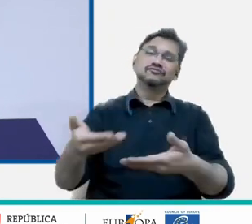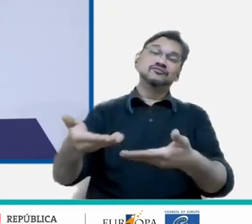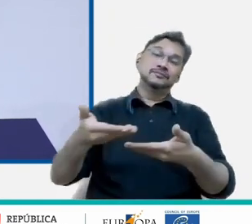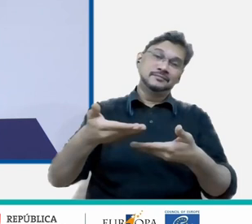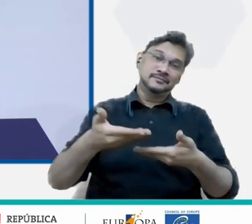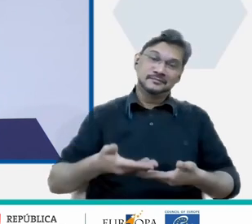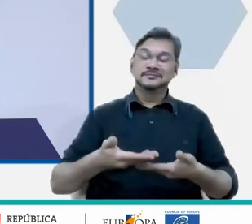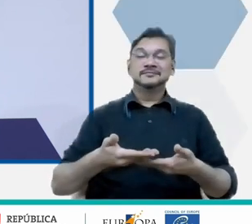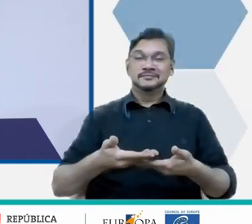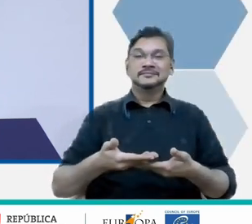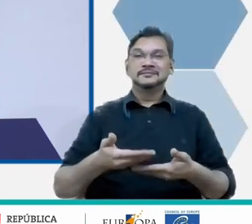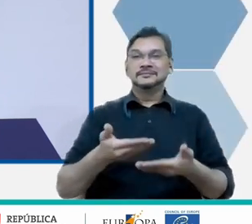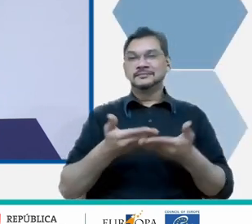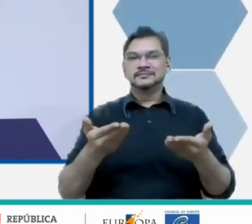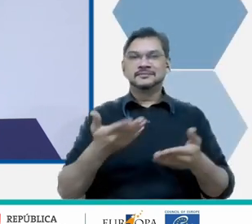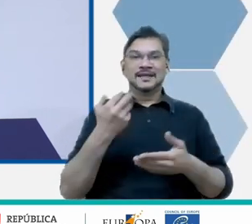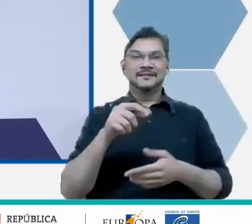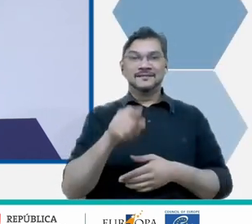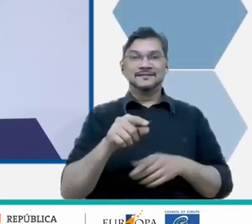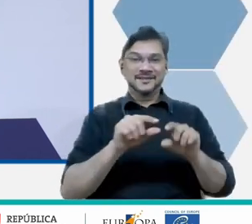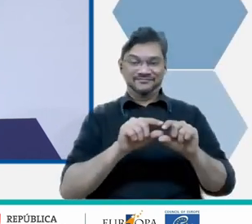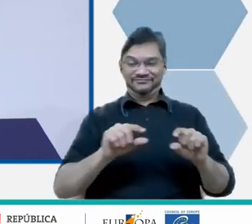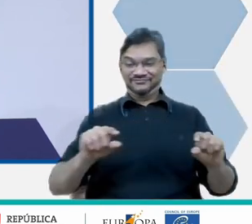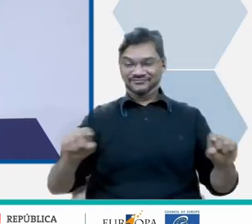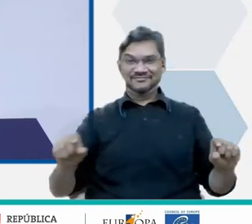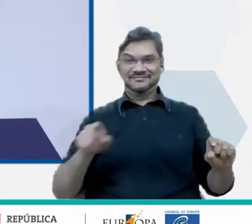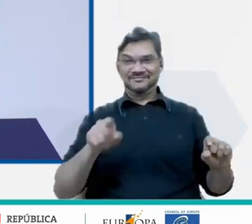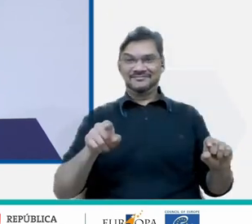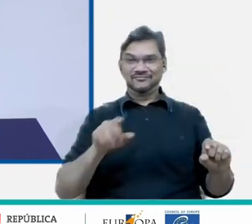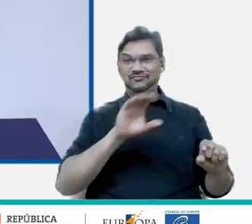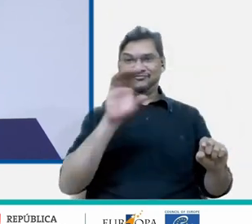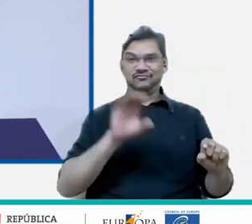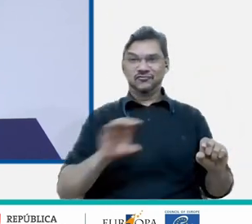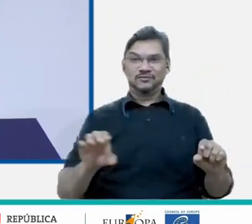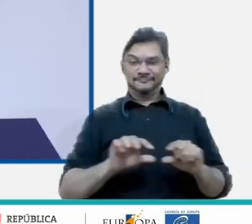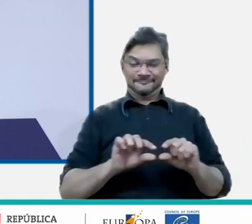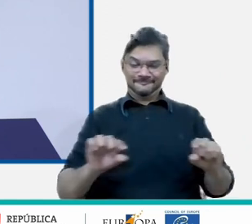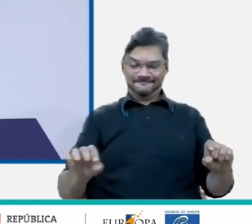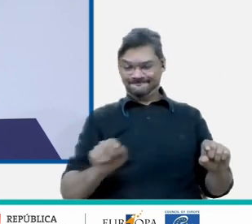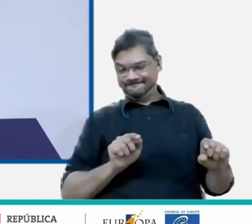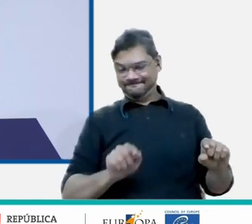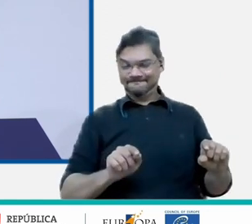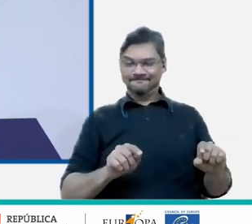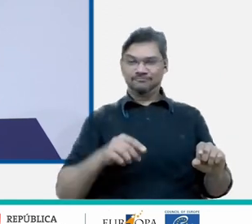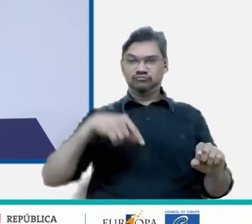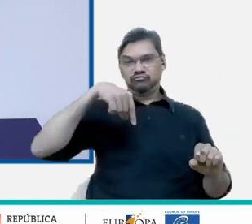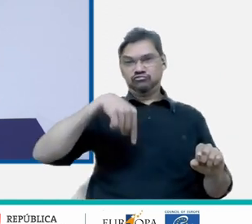questions on the Q&A tab on Hopin. But for starting, I would like